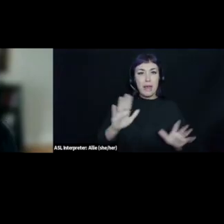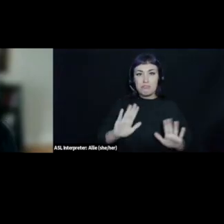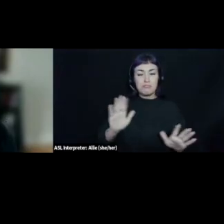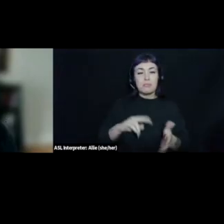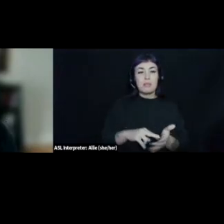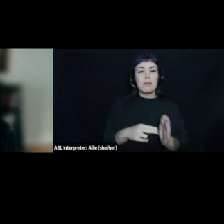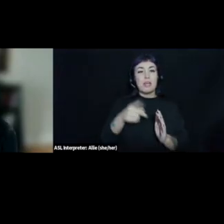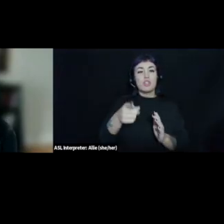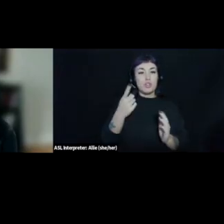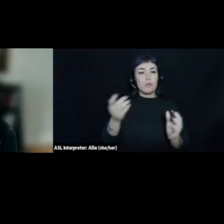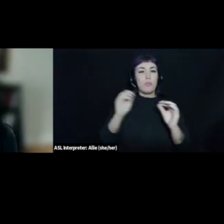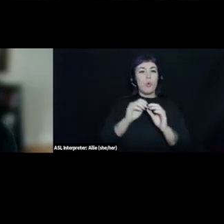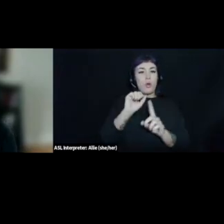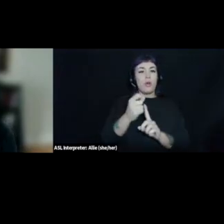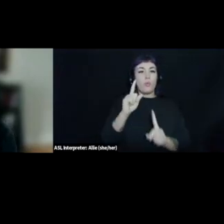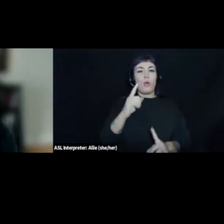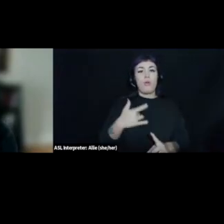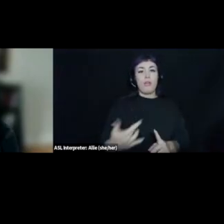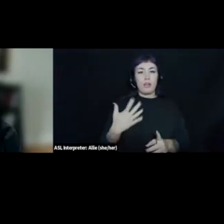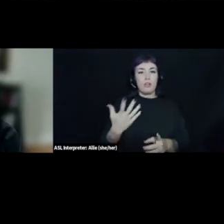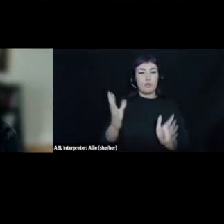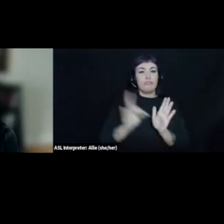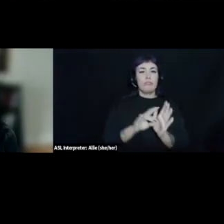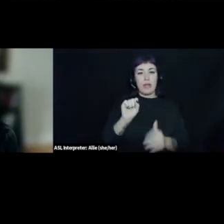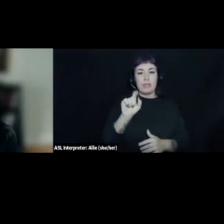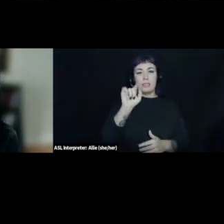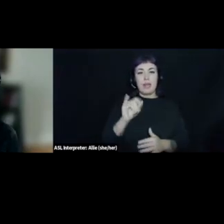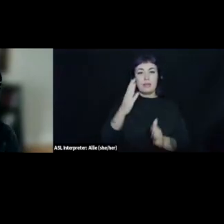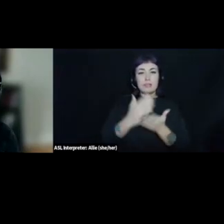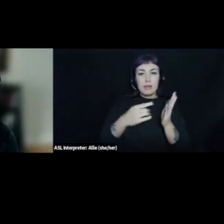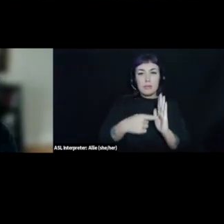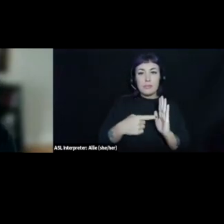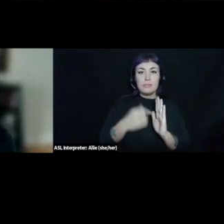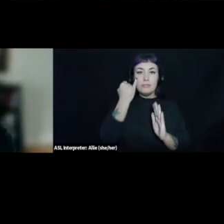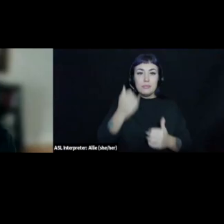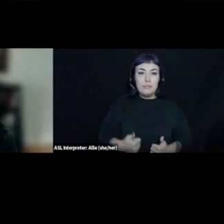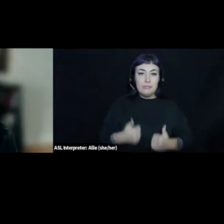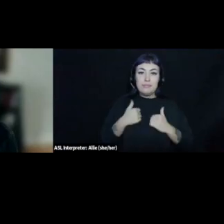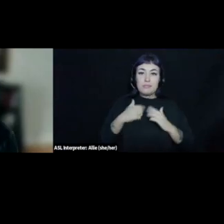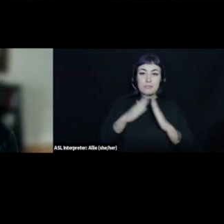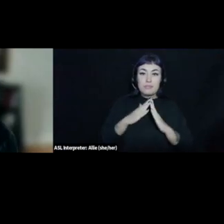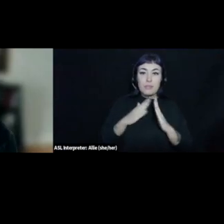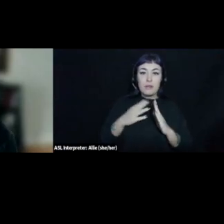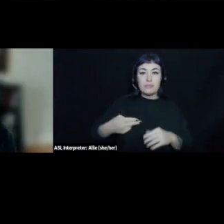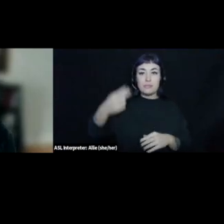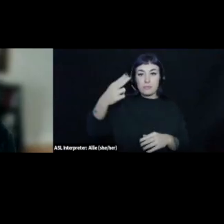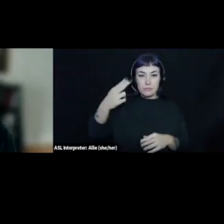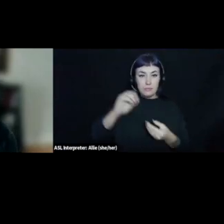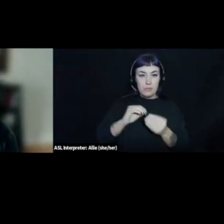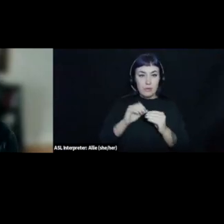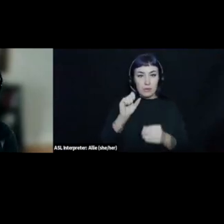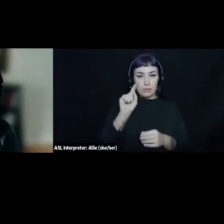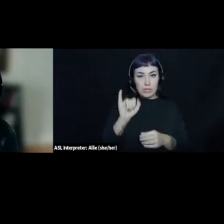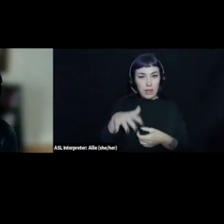you are in a situation where you're more likely to get an STI. Some examples are if you live in a city that has high rates of